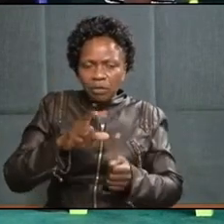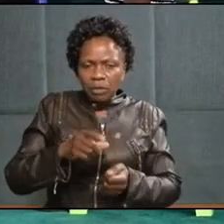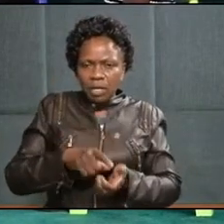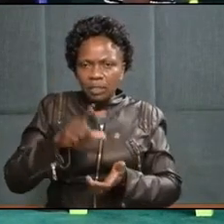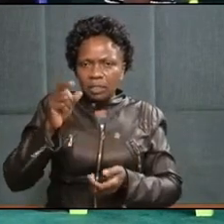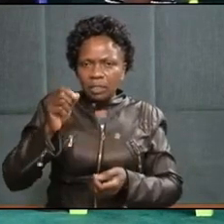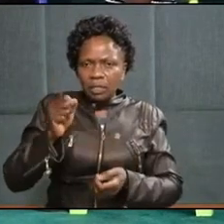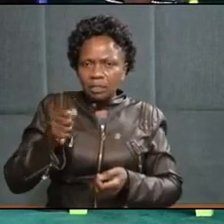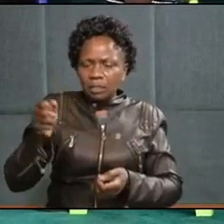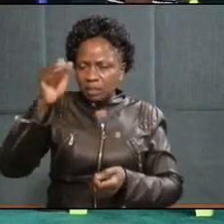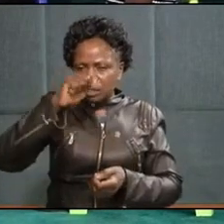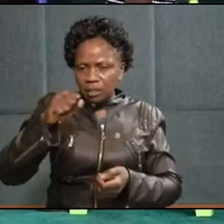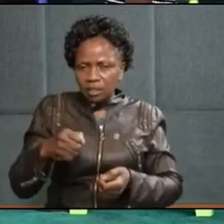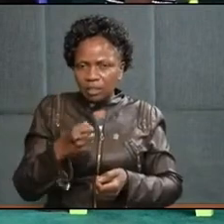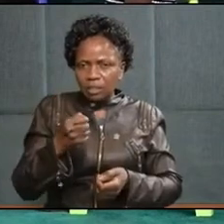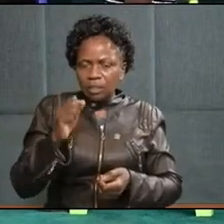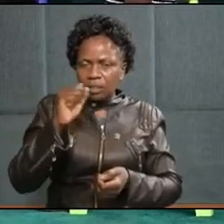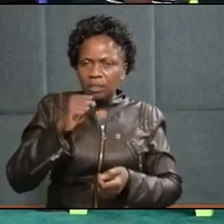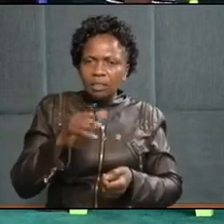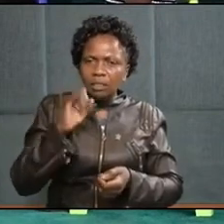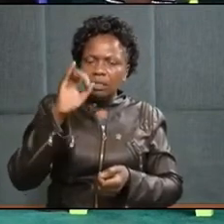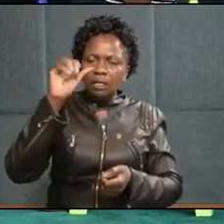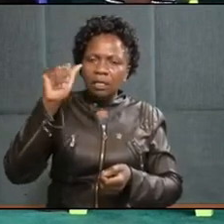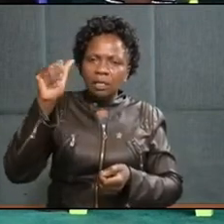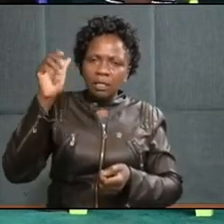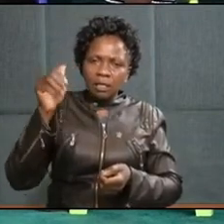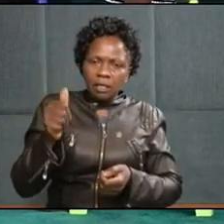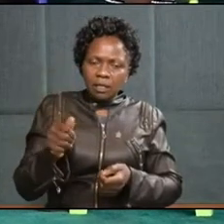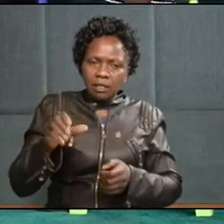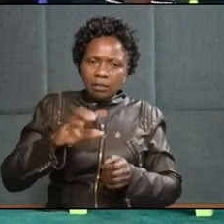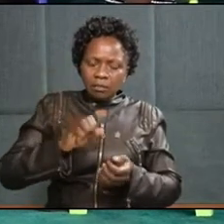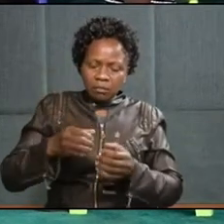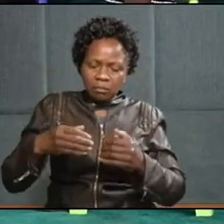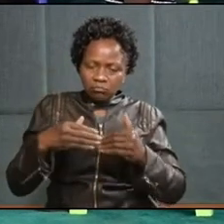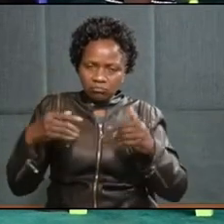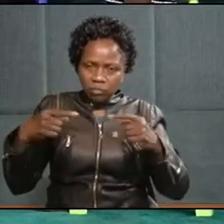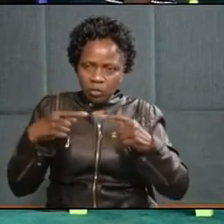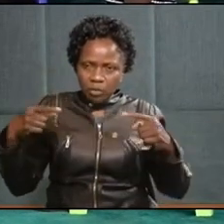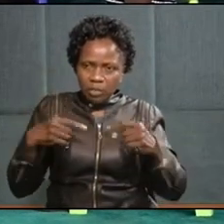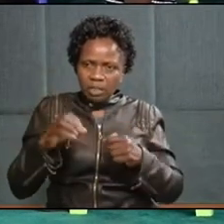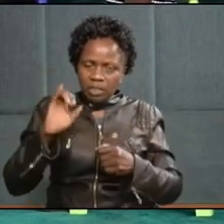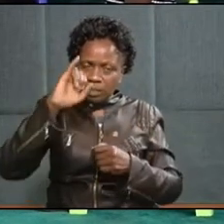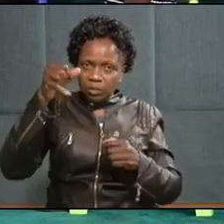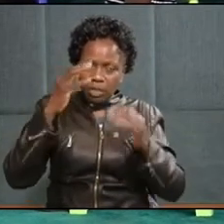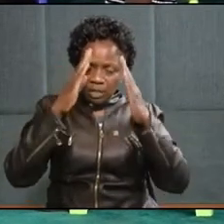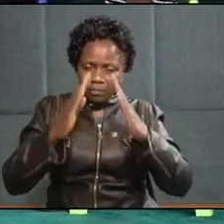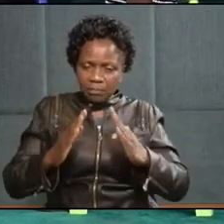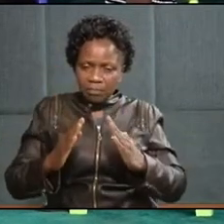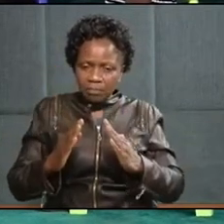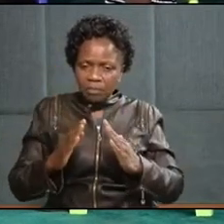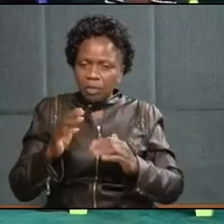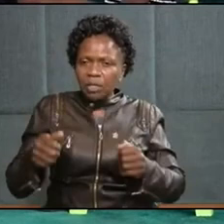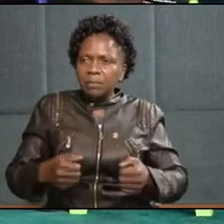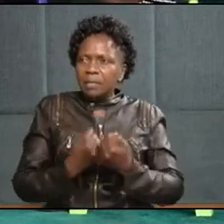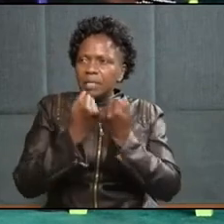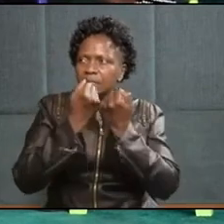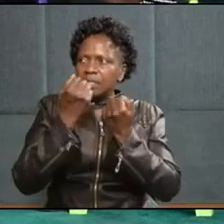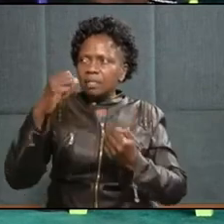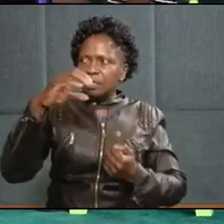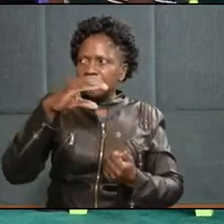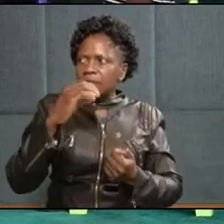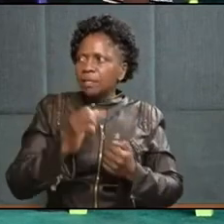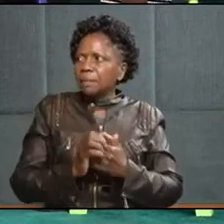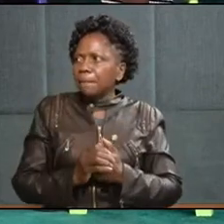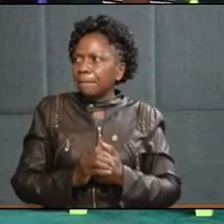at Caesarea, a Mediterranean seaport right opposite Jerusalem. Guess what happens in Caesarea? Yes,